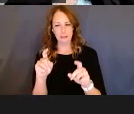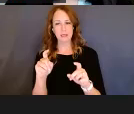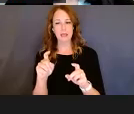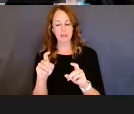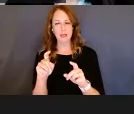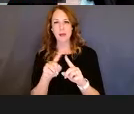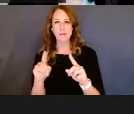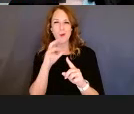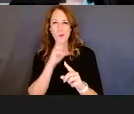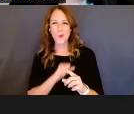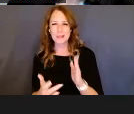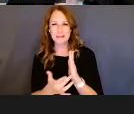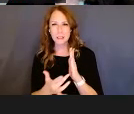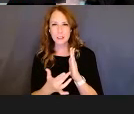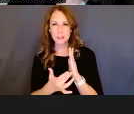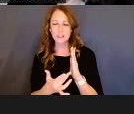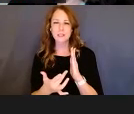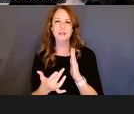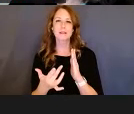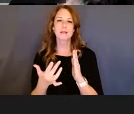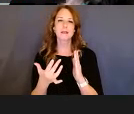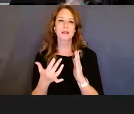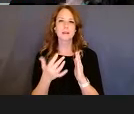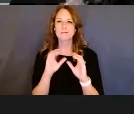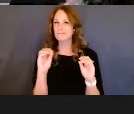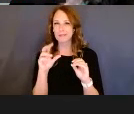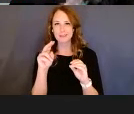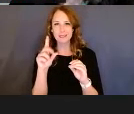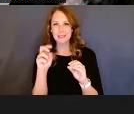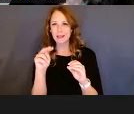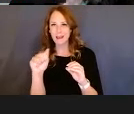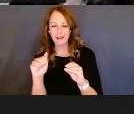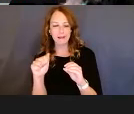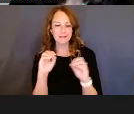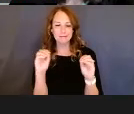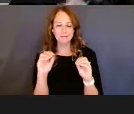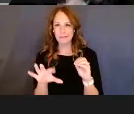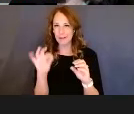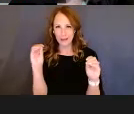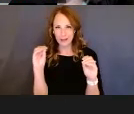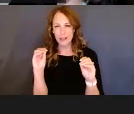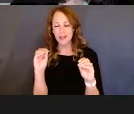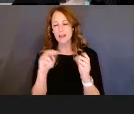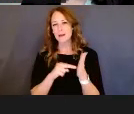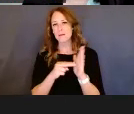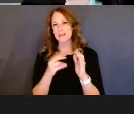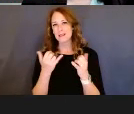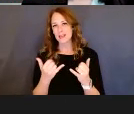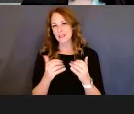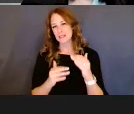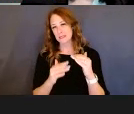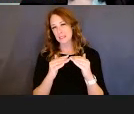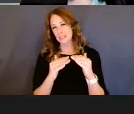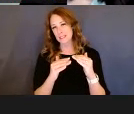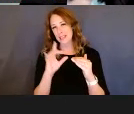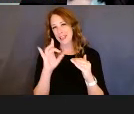outdated technology, and no DNA was found in them, then we were approaching closer to 8,000 of